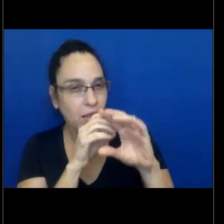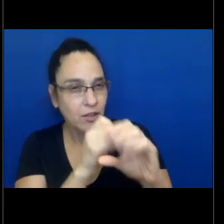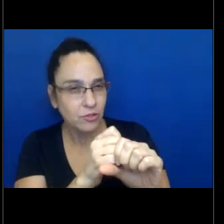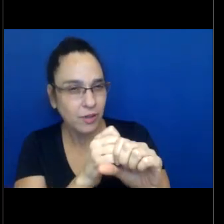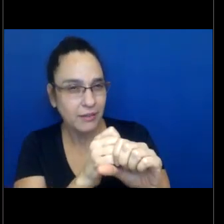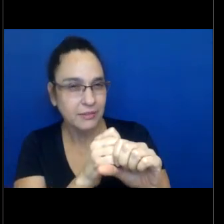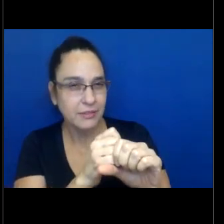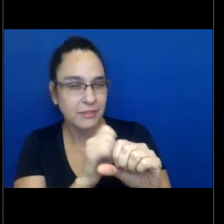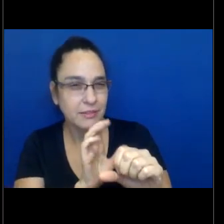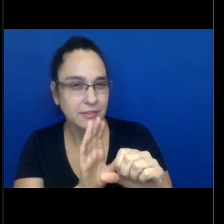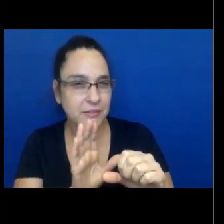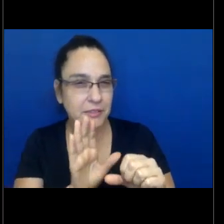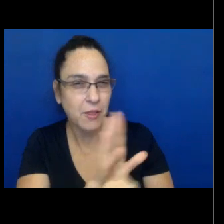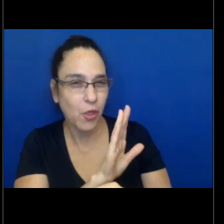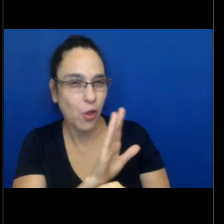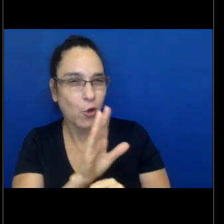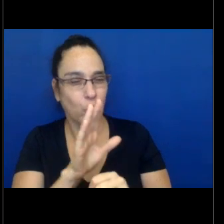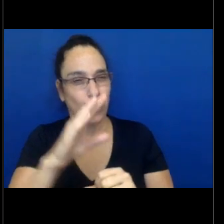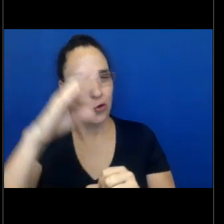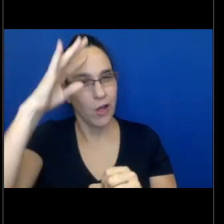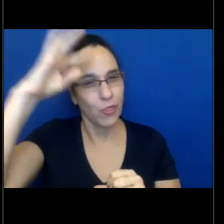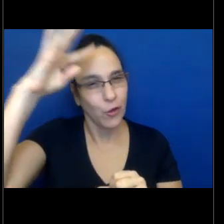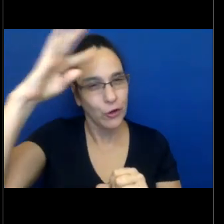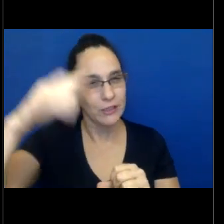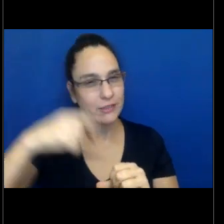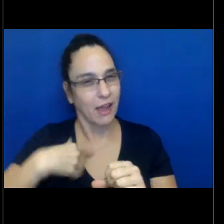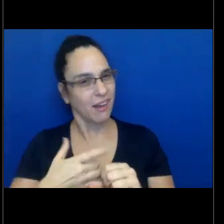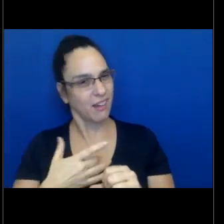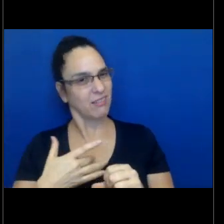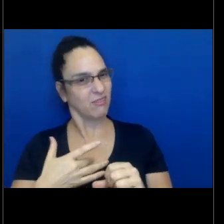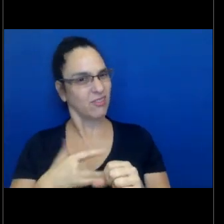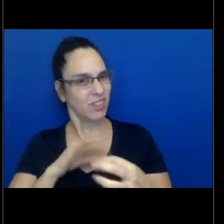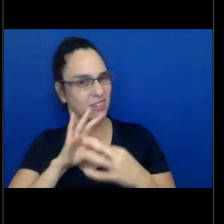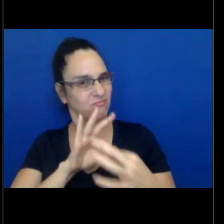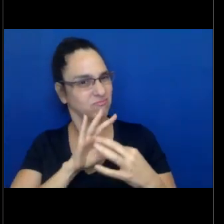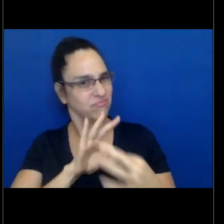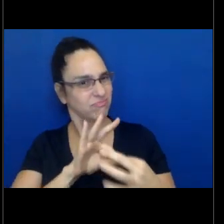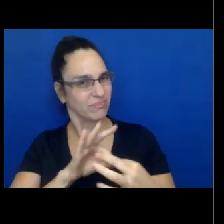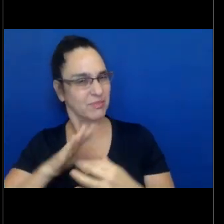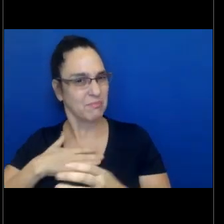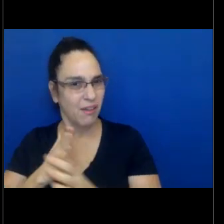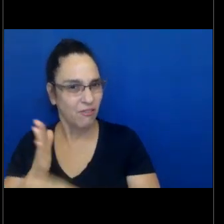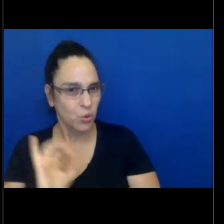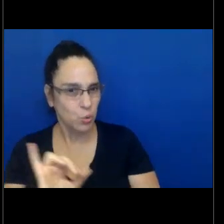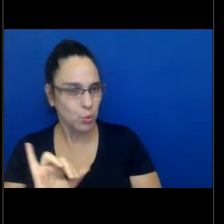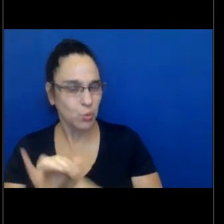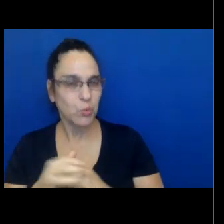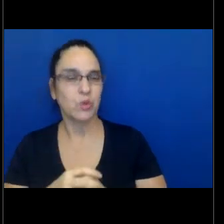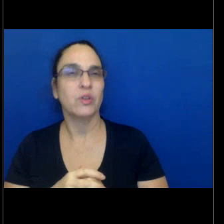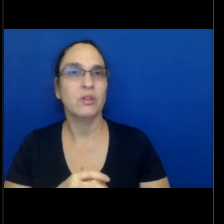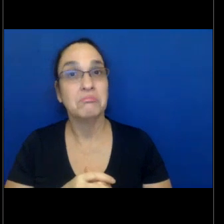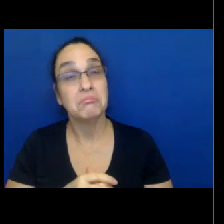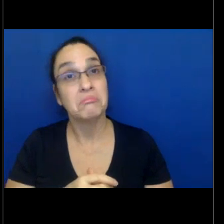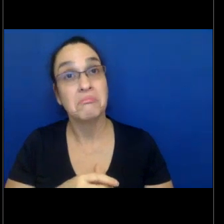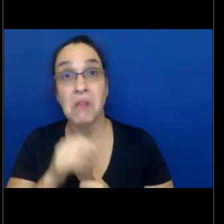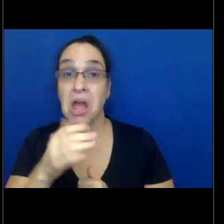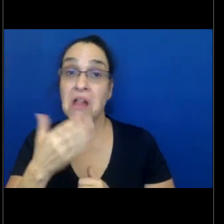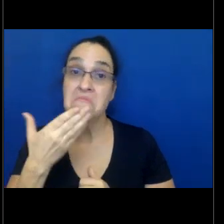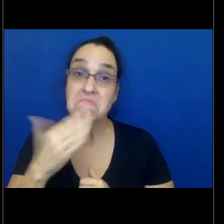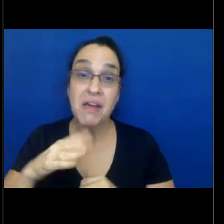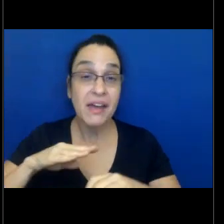ideas that I could easily relate to, right? So I think this may not be a bad piece of advice, because when you're doing